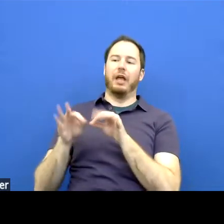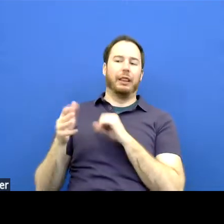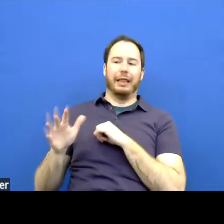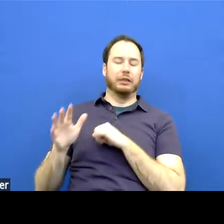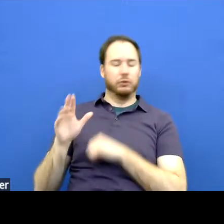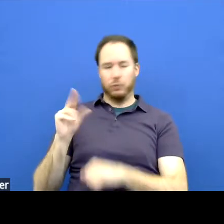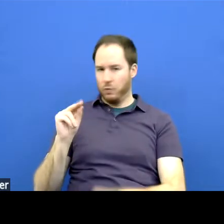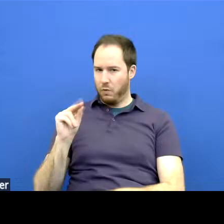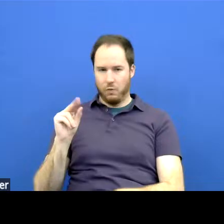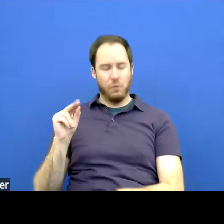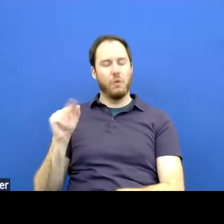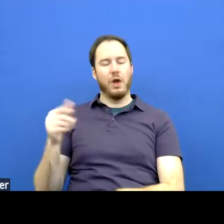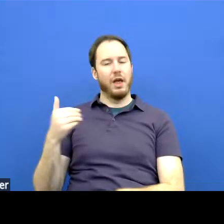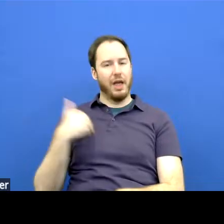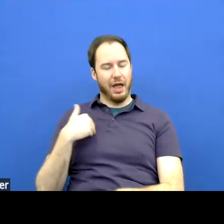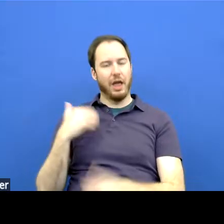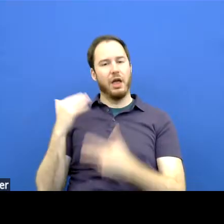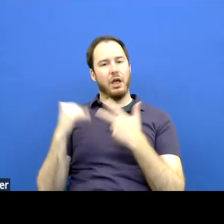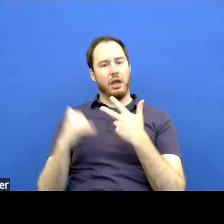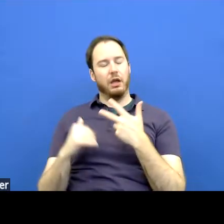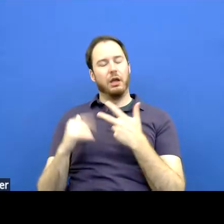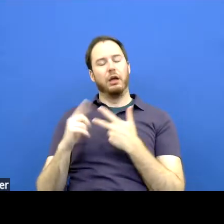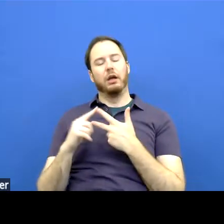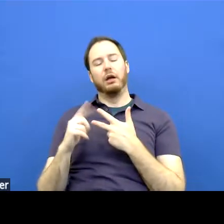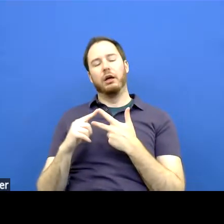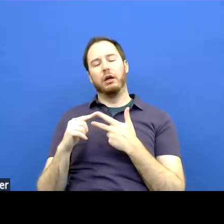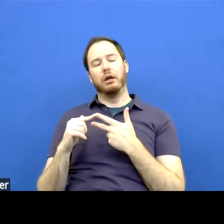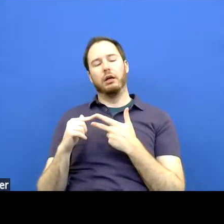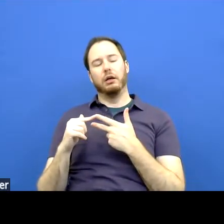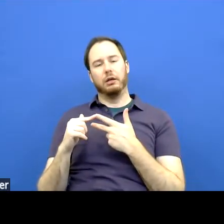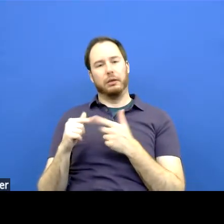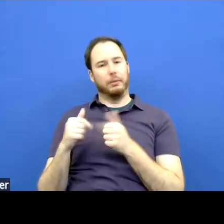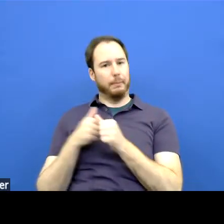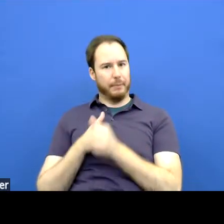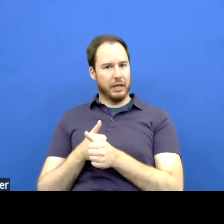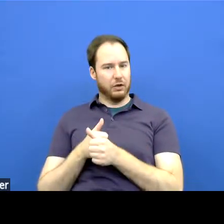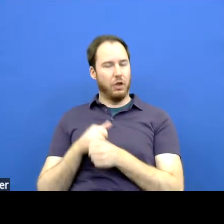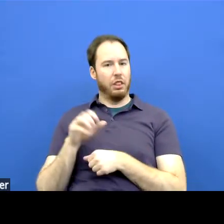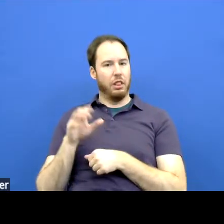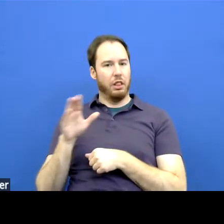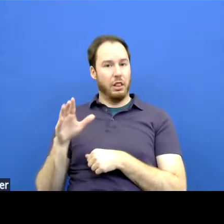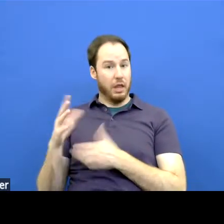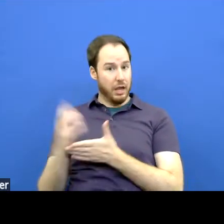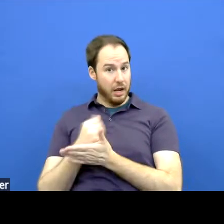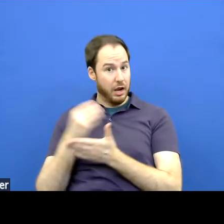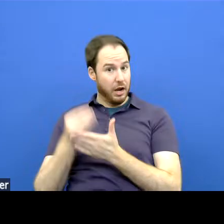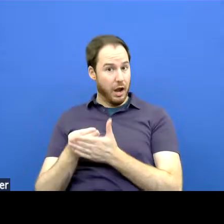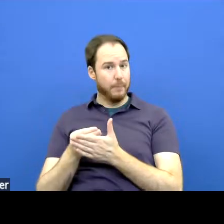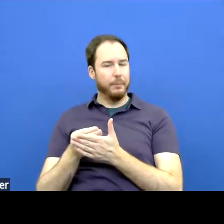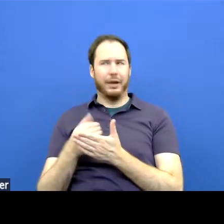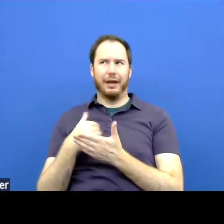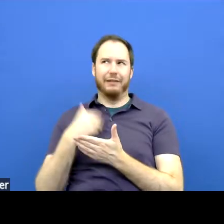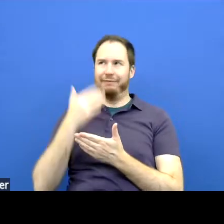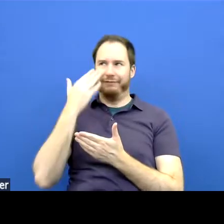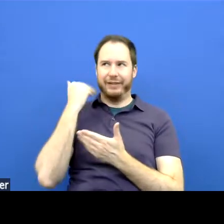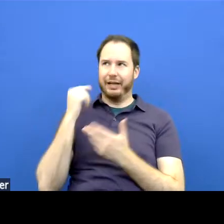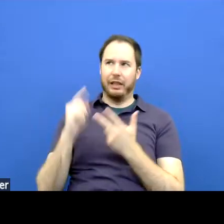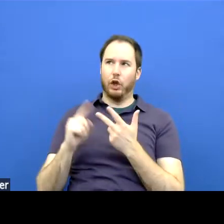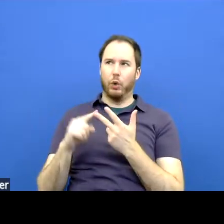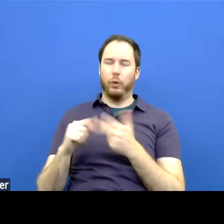In addition, there is also one that's based off of the income method, and I don't remember the third